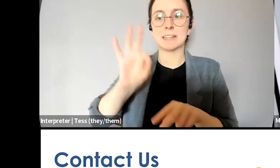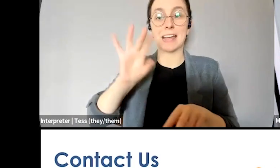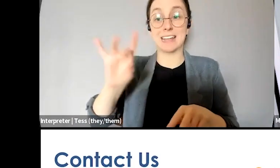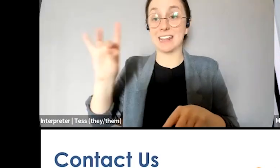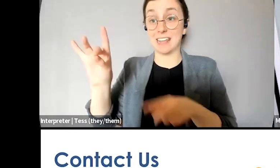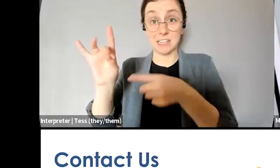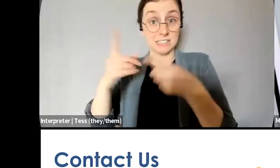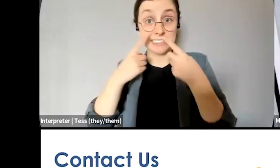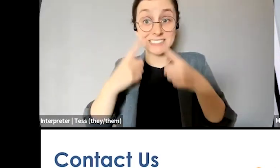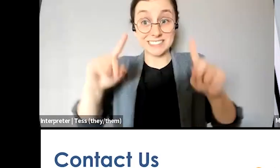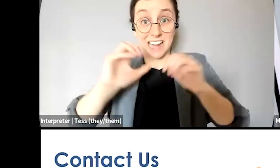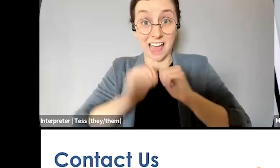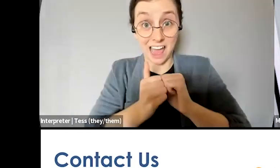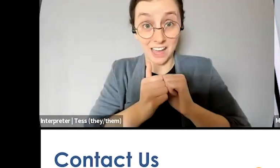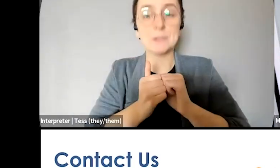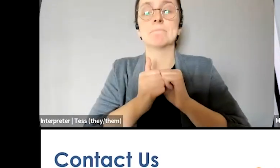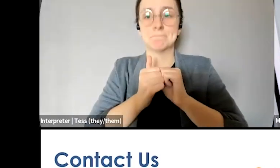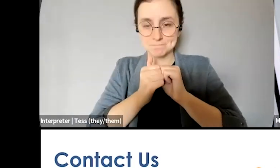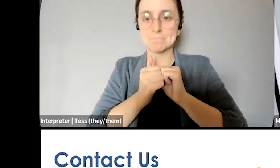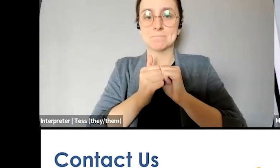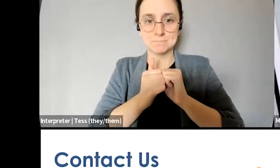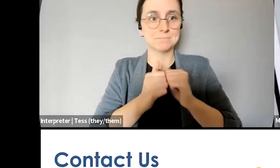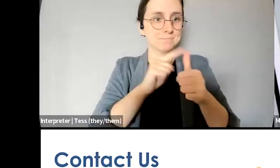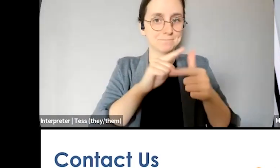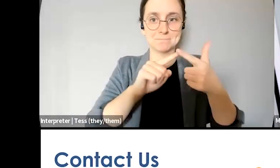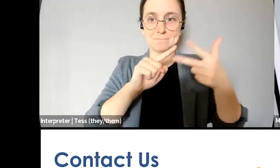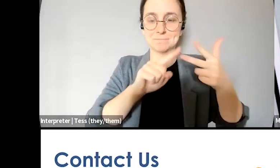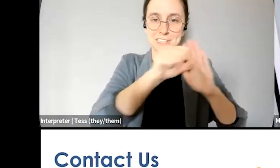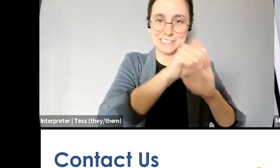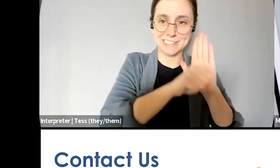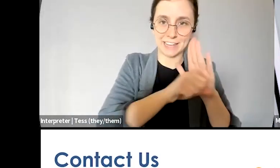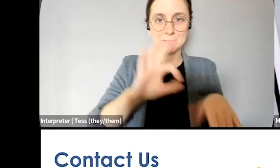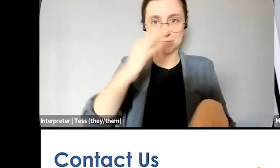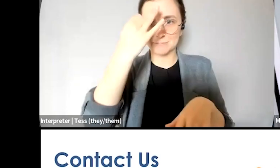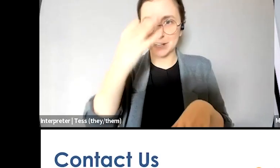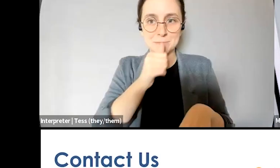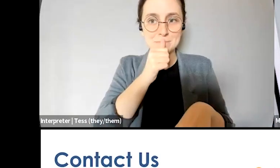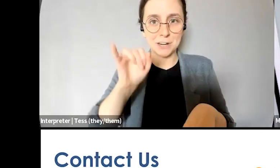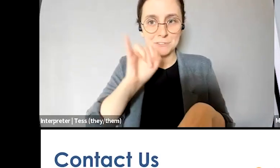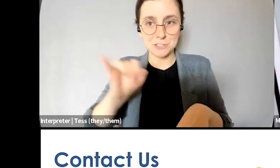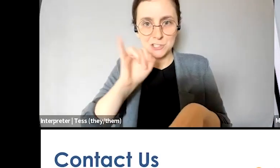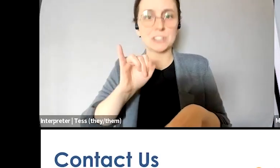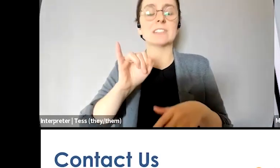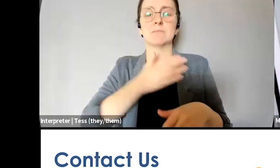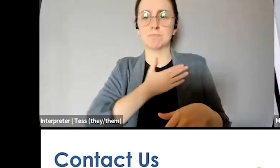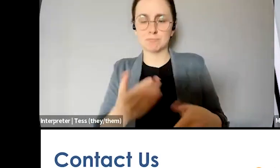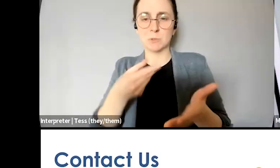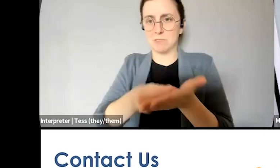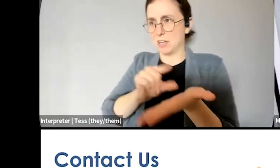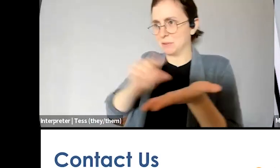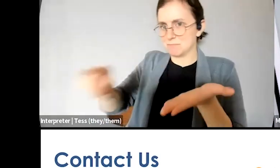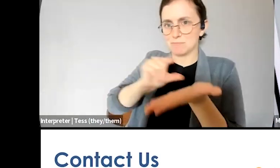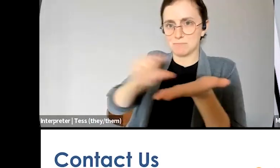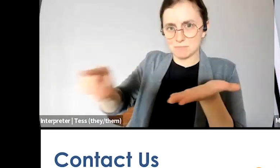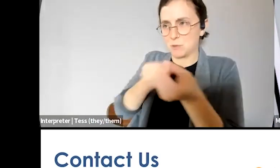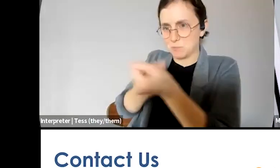depend on whether we can get all of these systems to pay their share and to have comprehensive funding for mental health